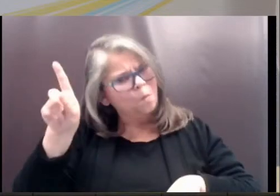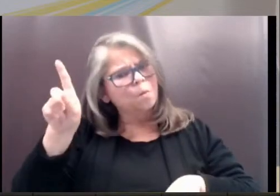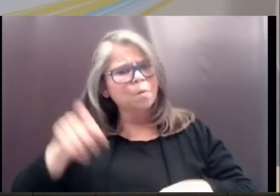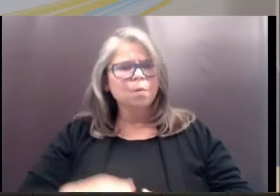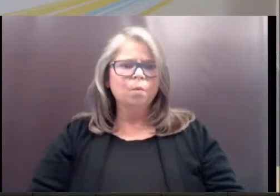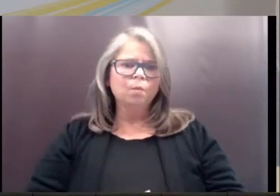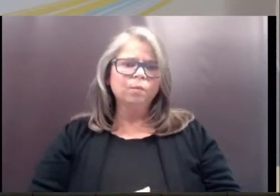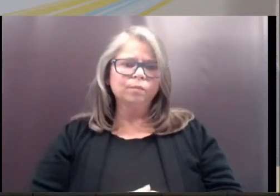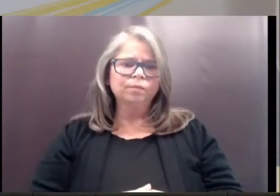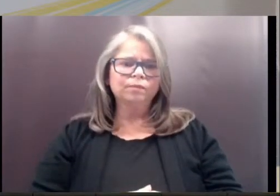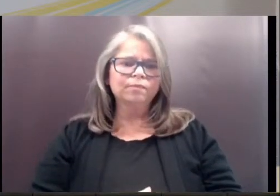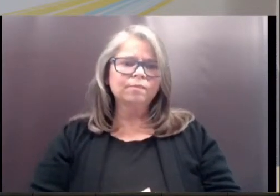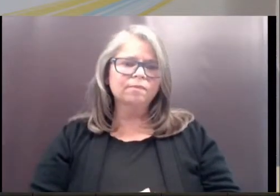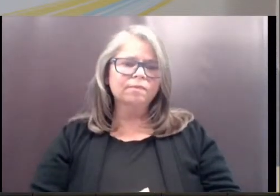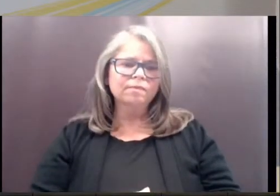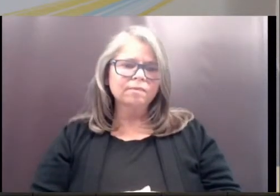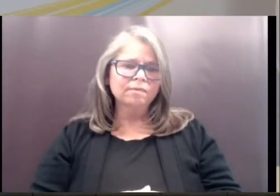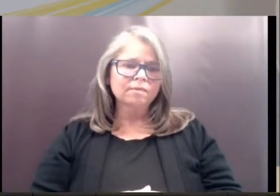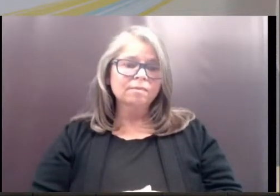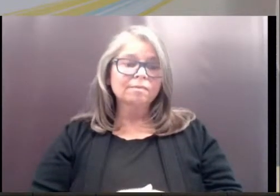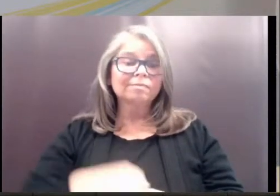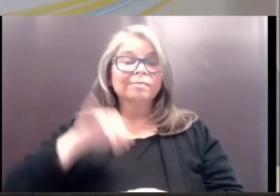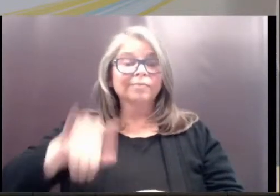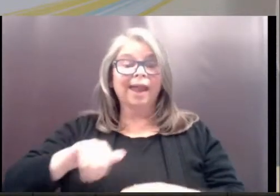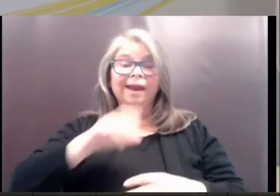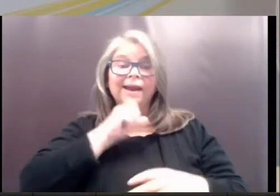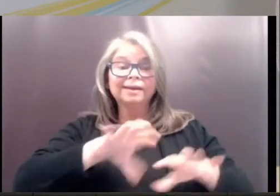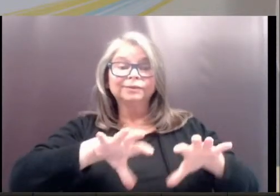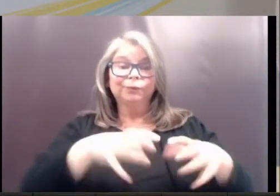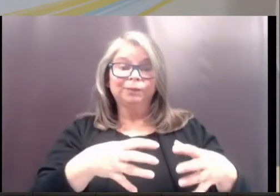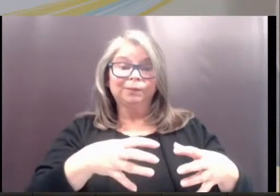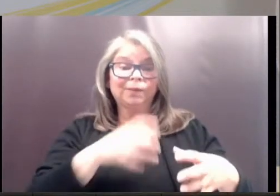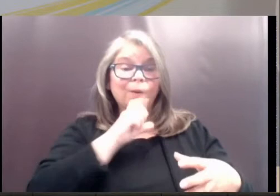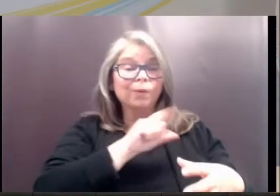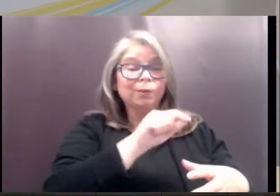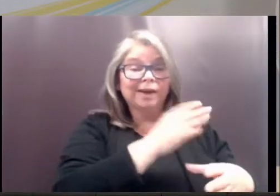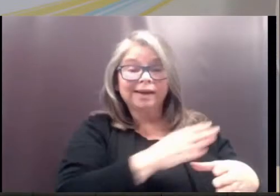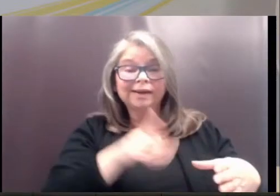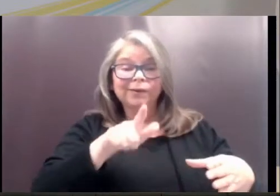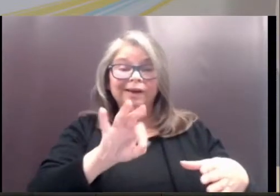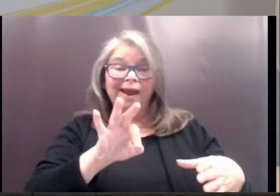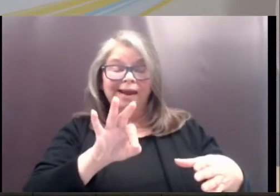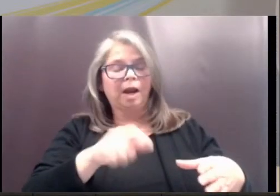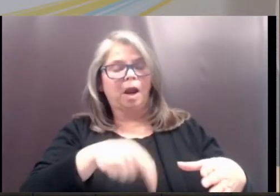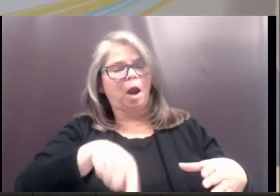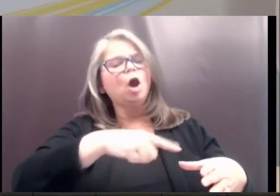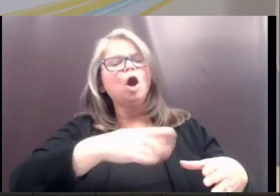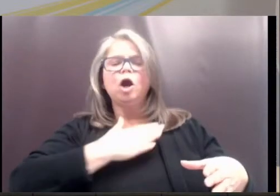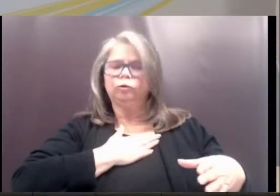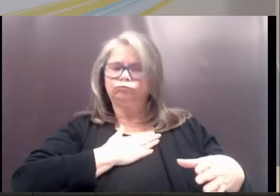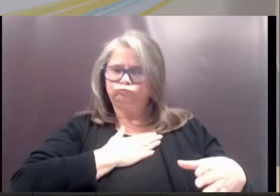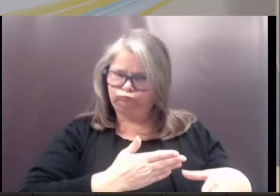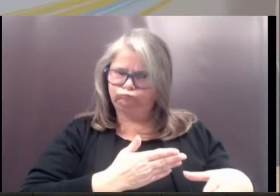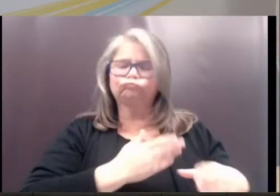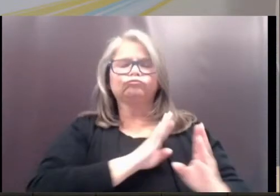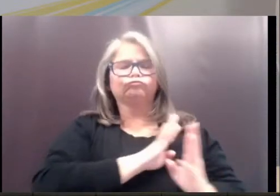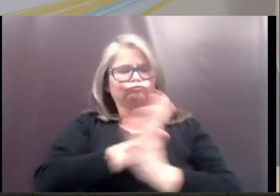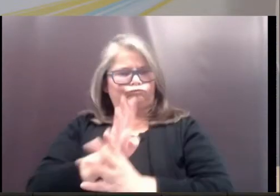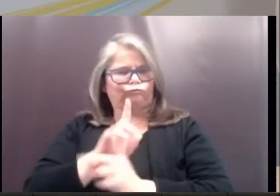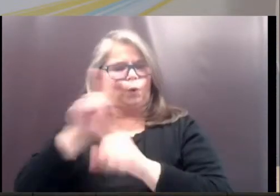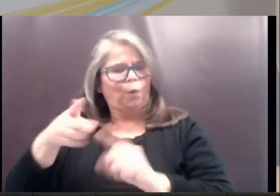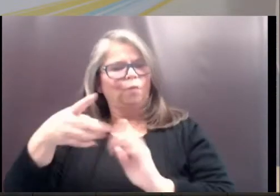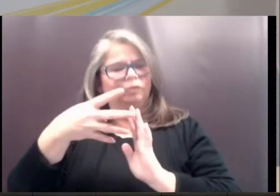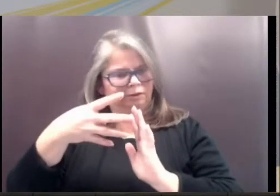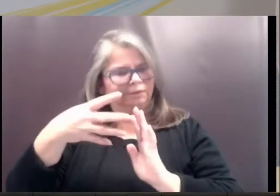20 to 29-year-old age category since Sunday has been tremendous. I'd like to thank this age group for responding so positively to